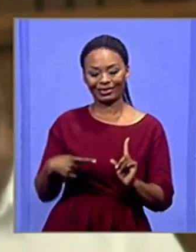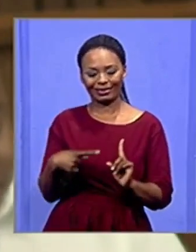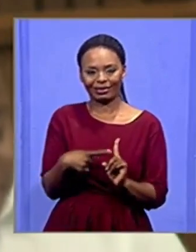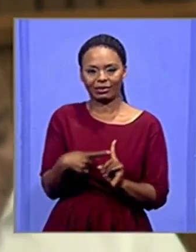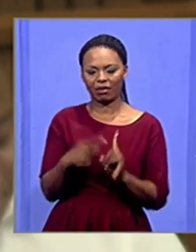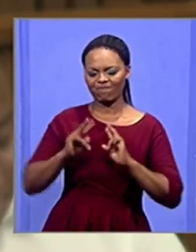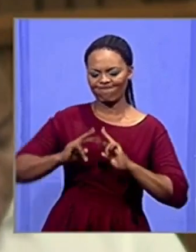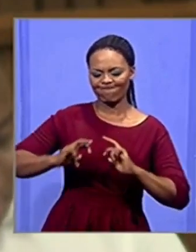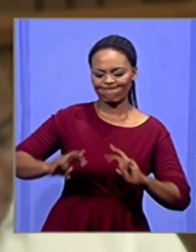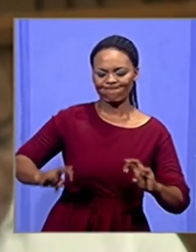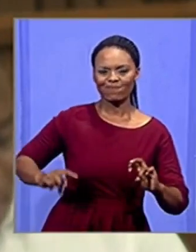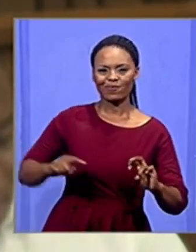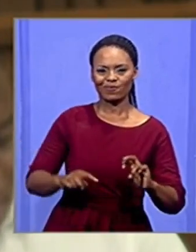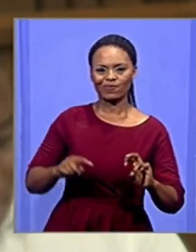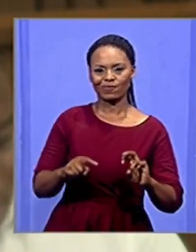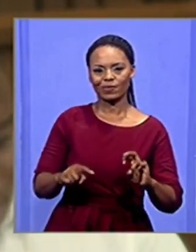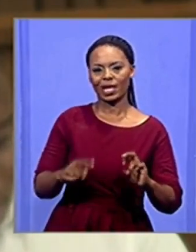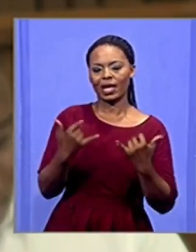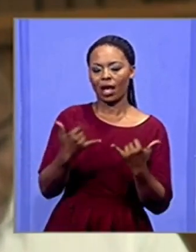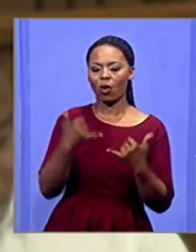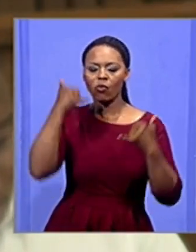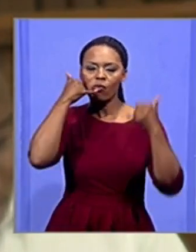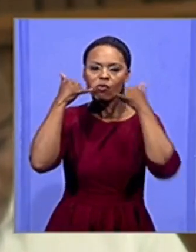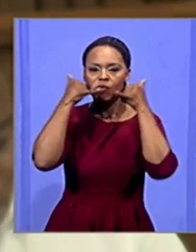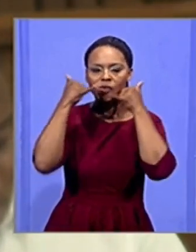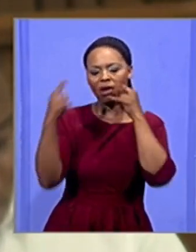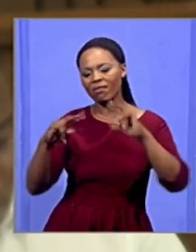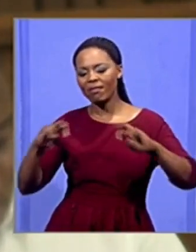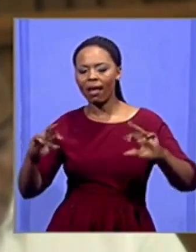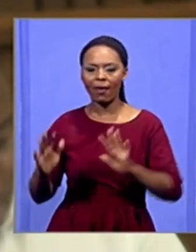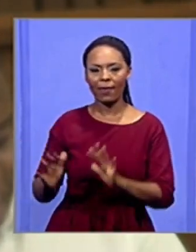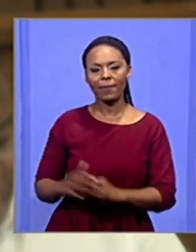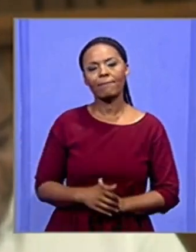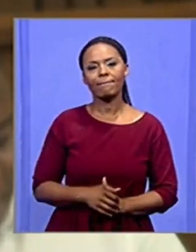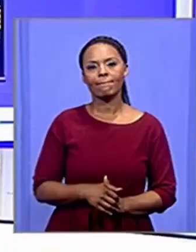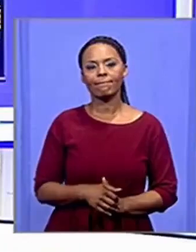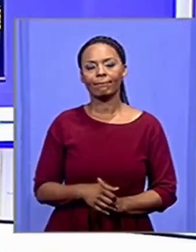the downloads of the cell phones.